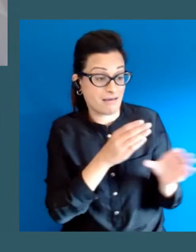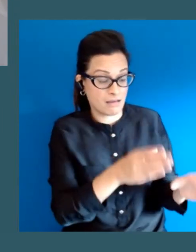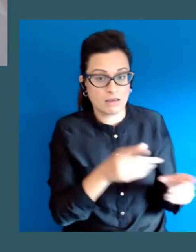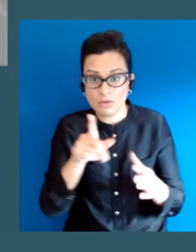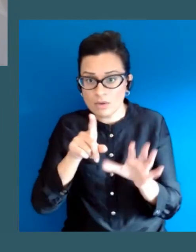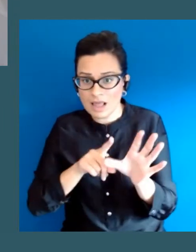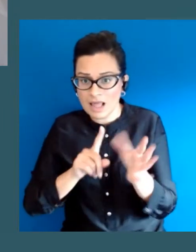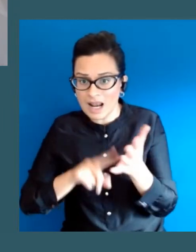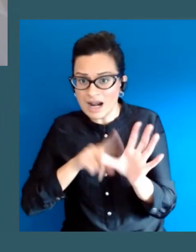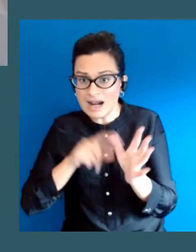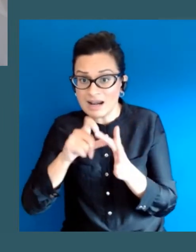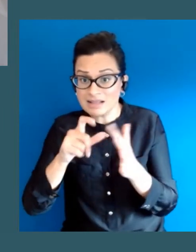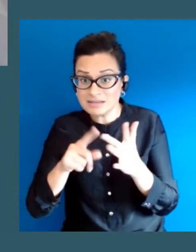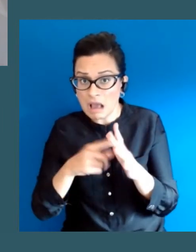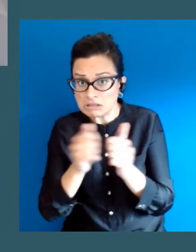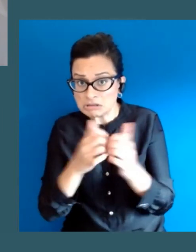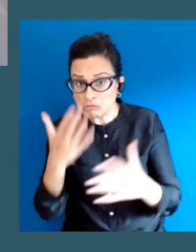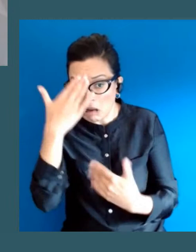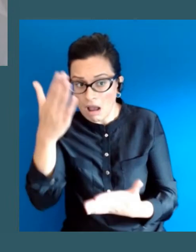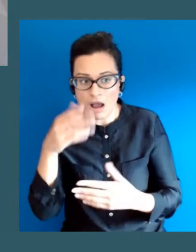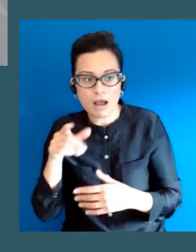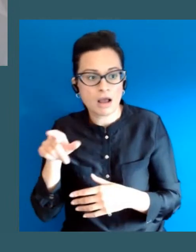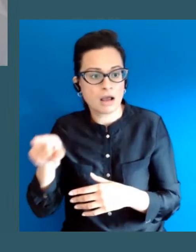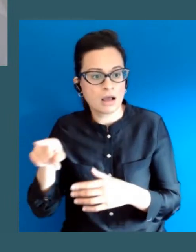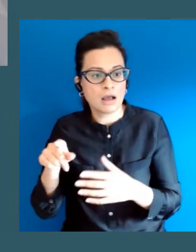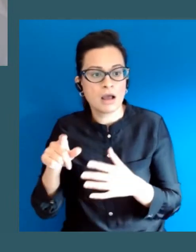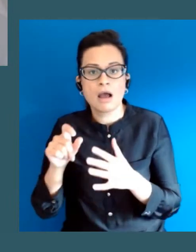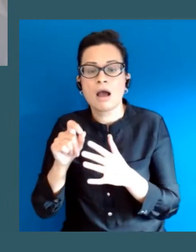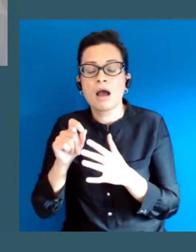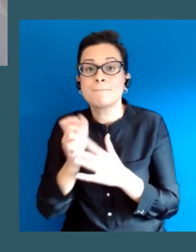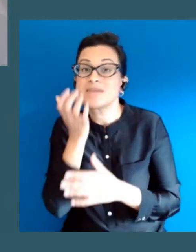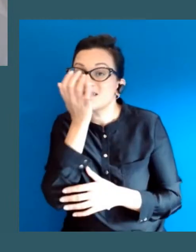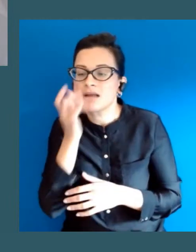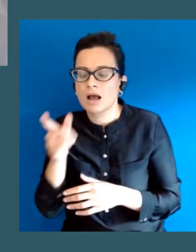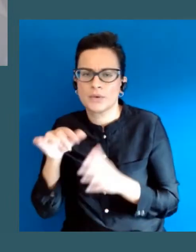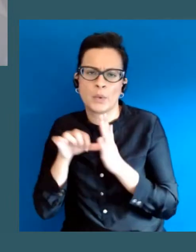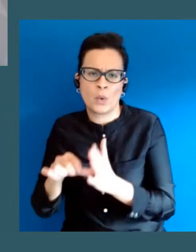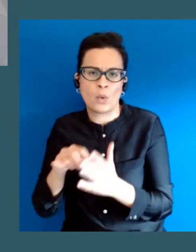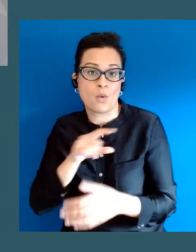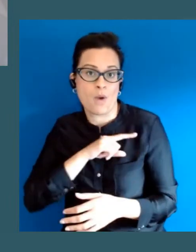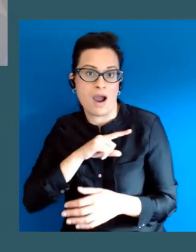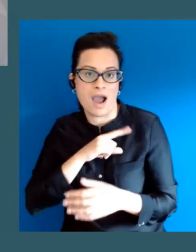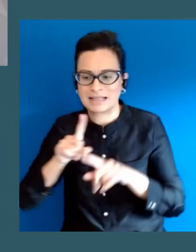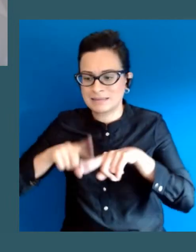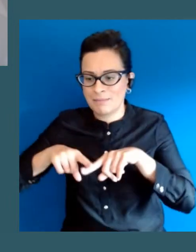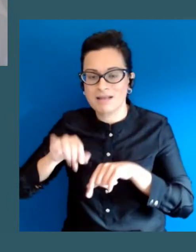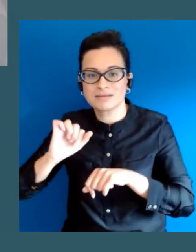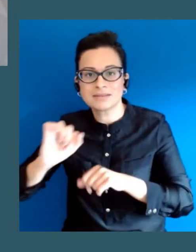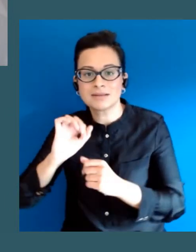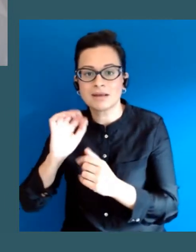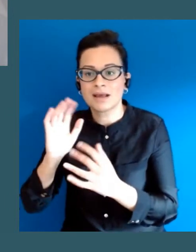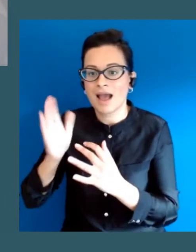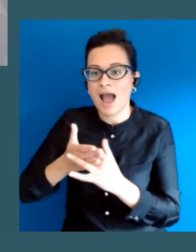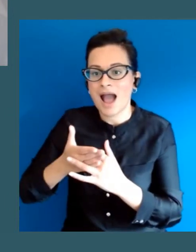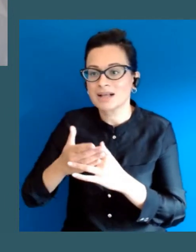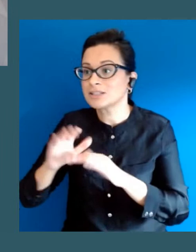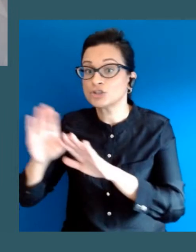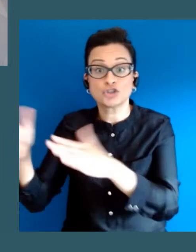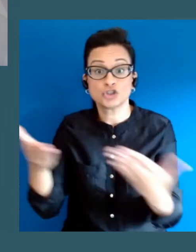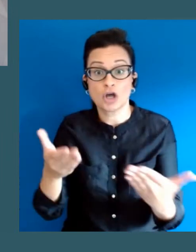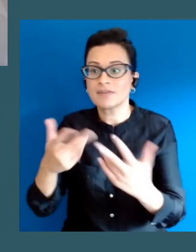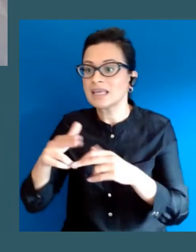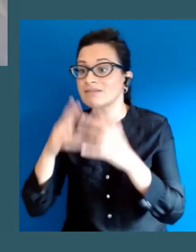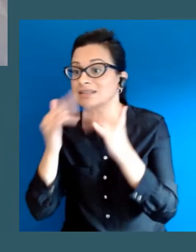think for peanut, the whole difficulty depends on what access you have to services, whether you've tested and how